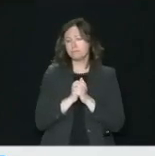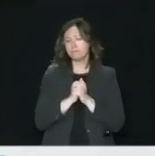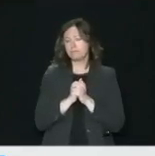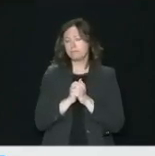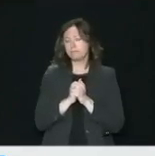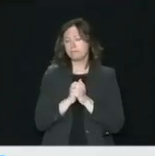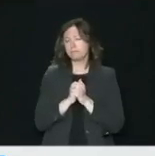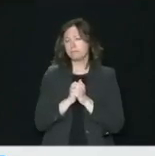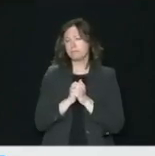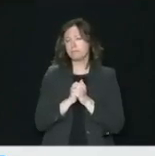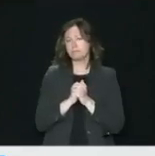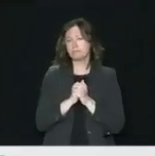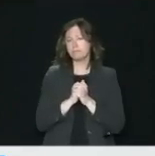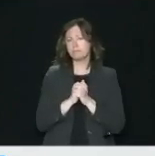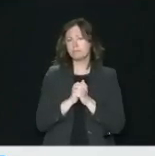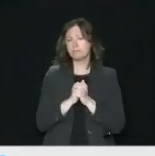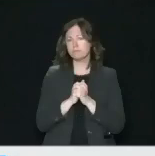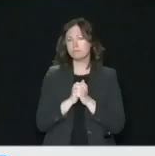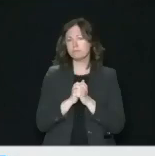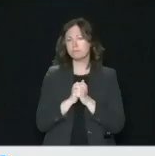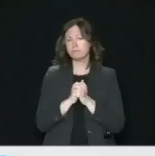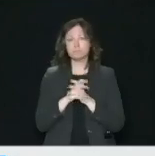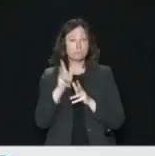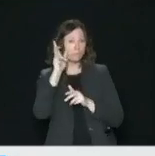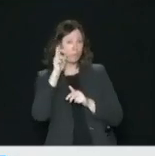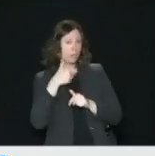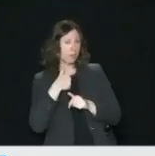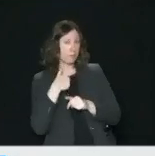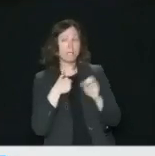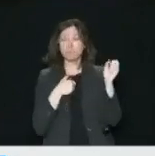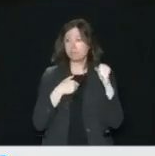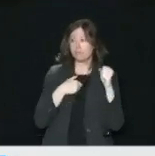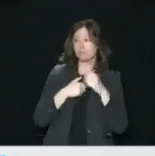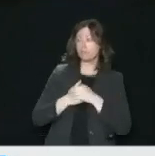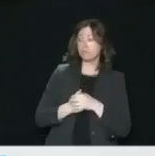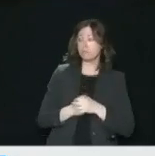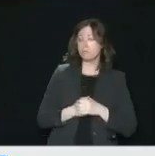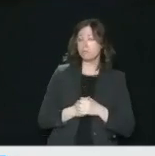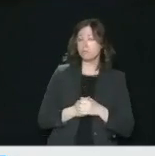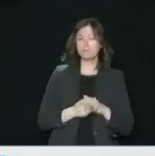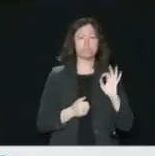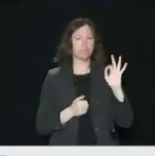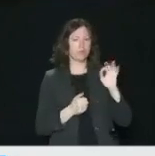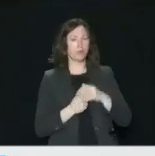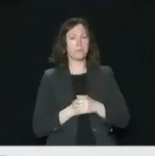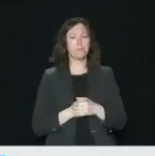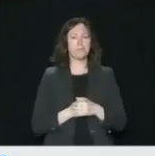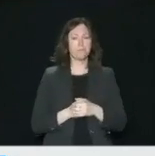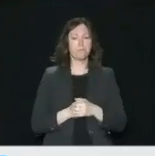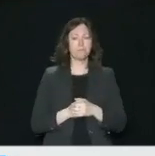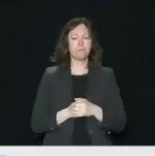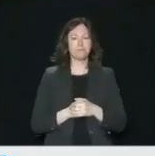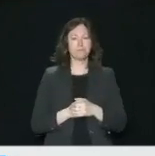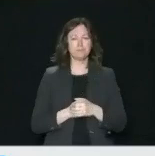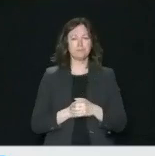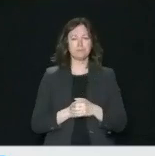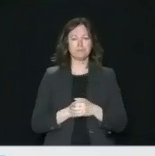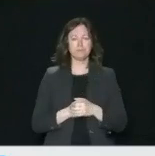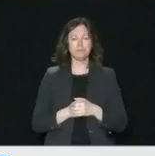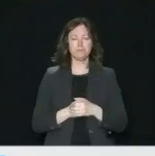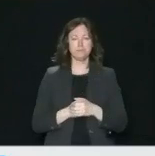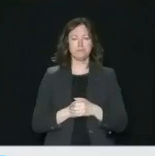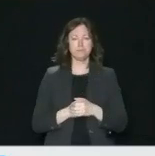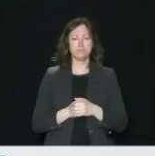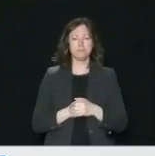compassion and respect as we make decisions to protect ourselves, our families, and our